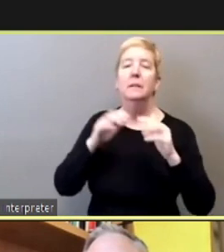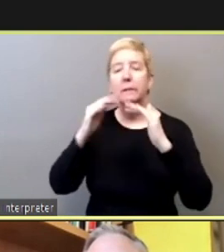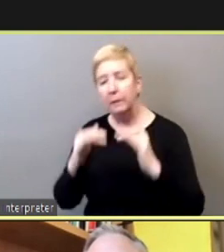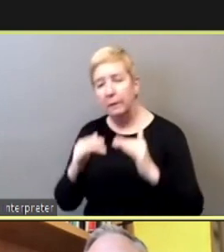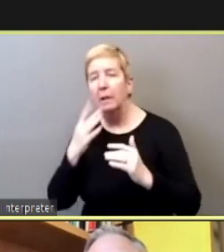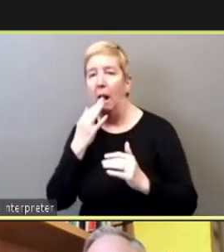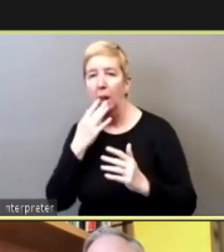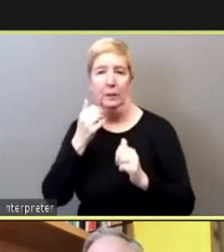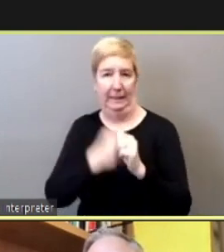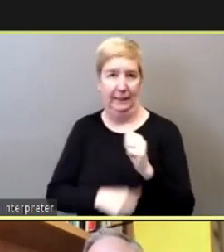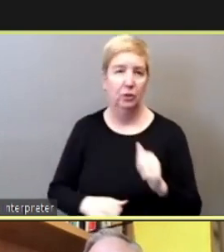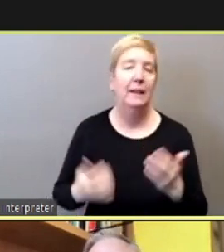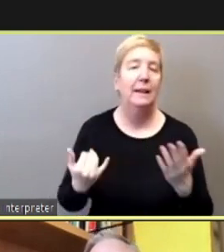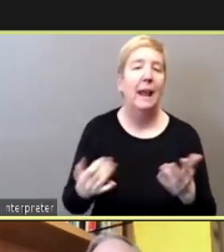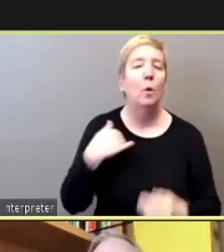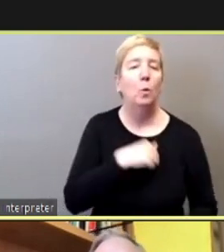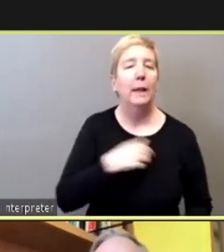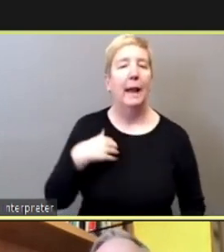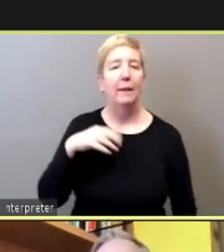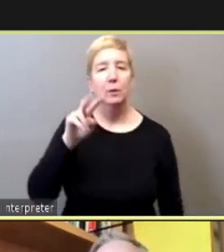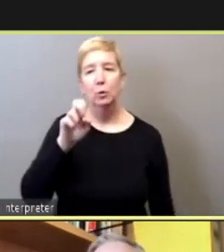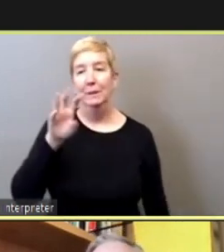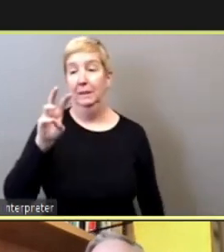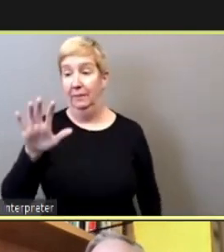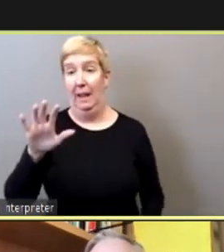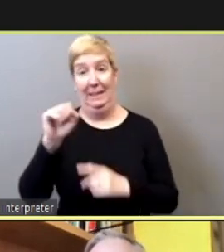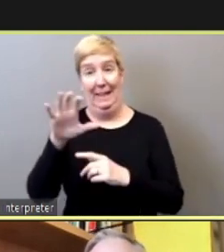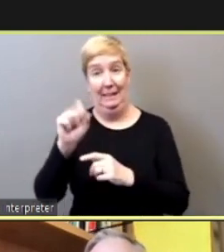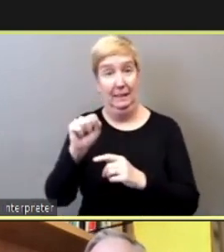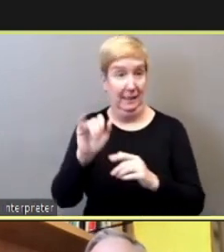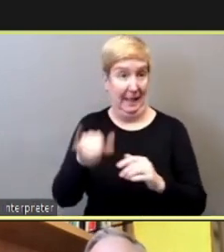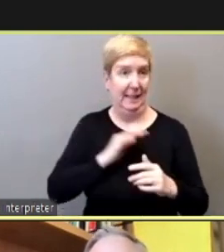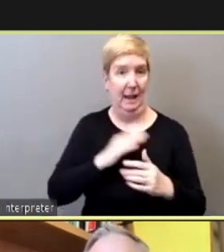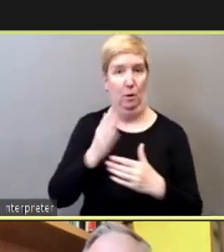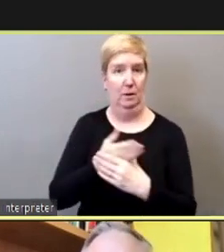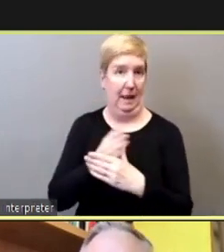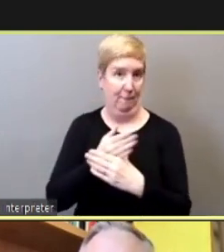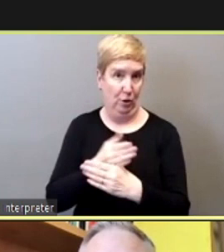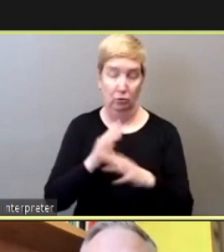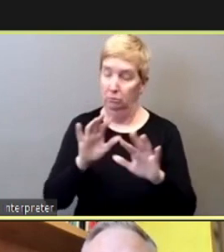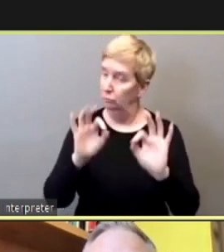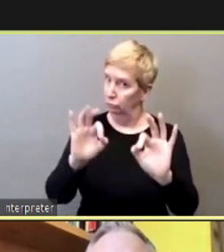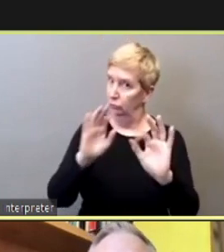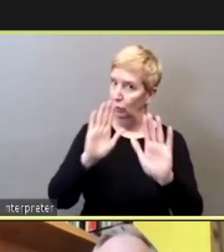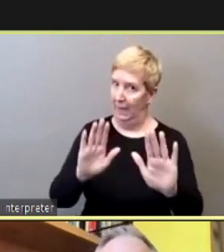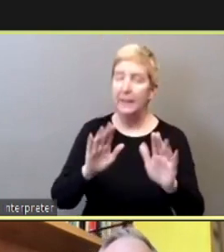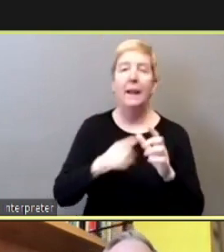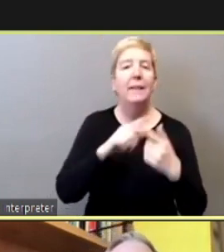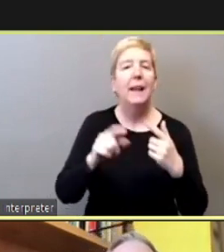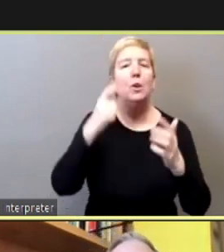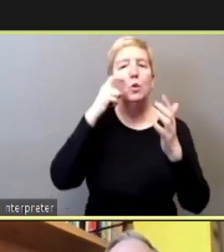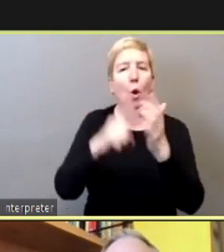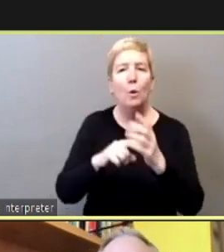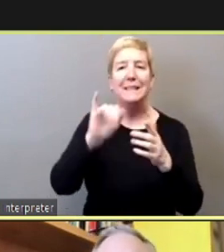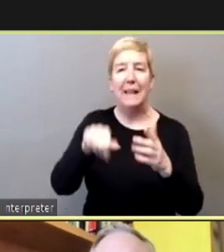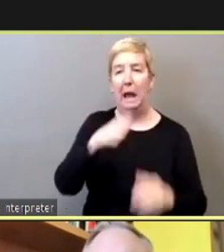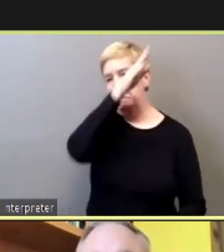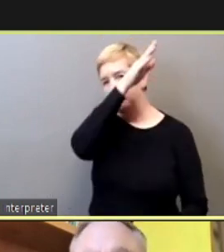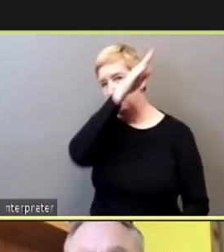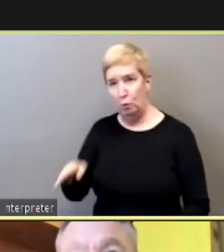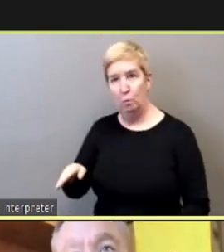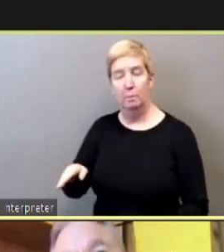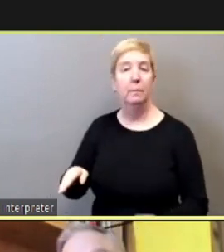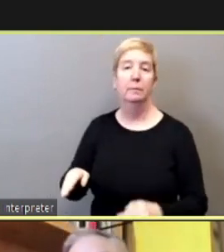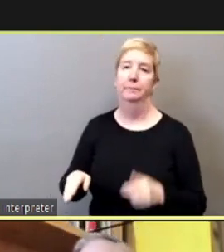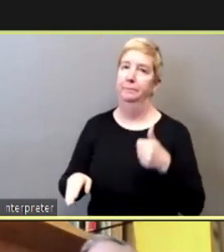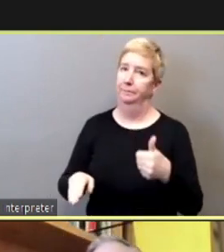265 cases on a 7-day average, which is good. Number two is that very steep downward slope has resulted in